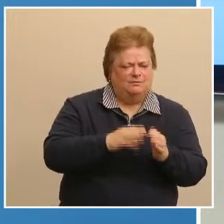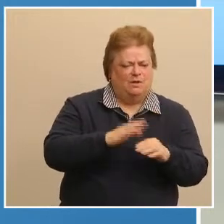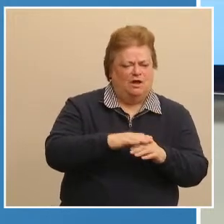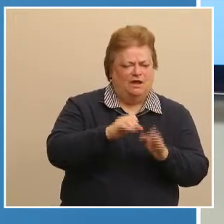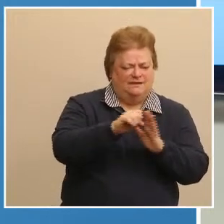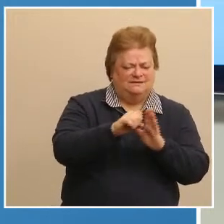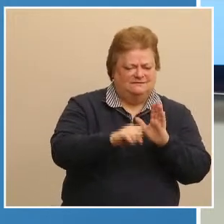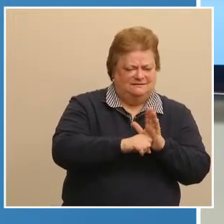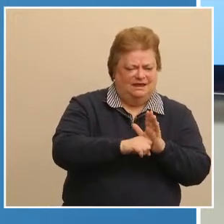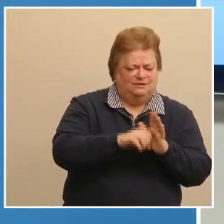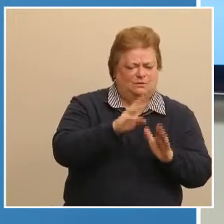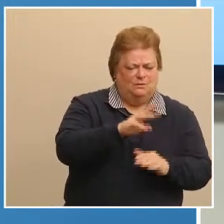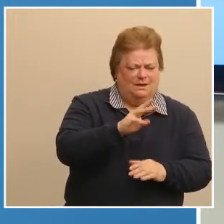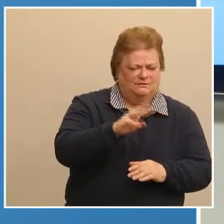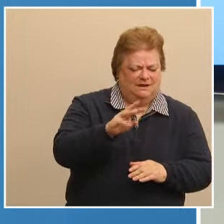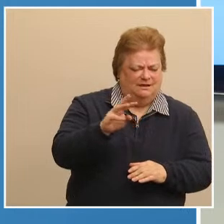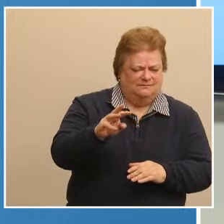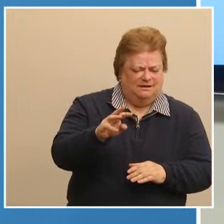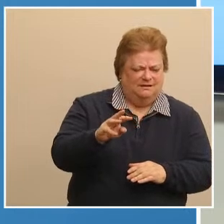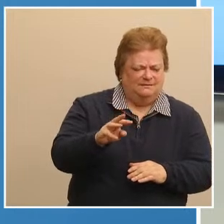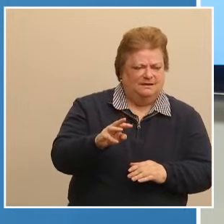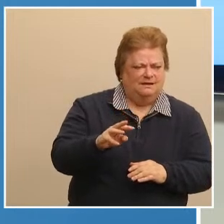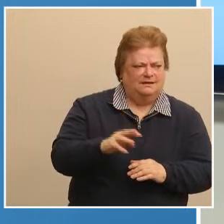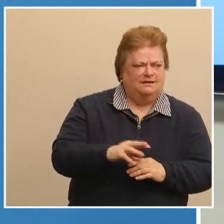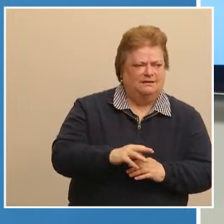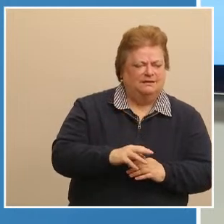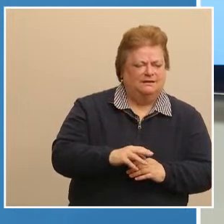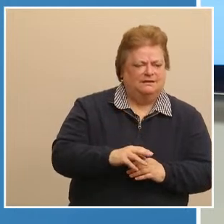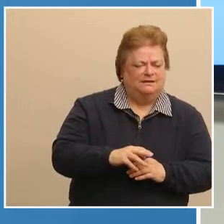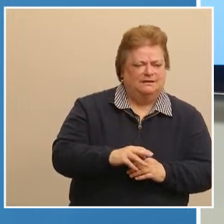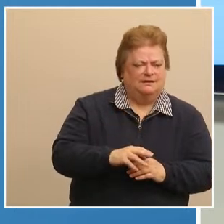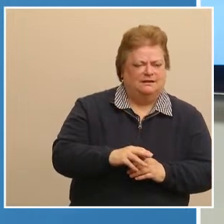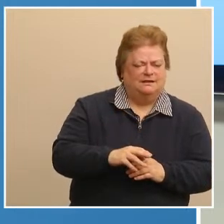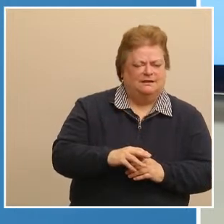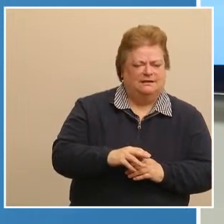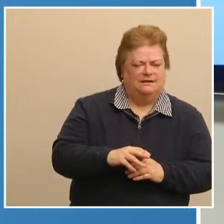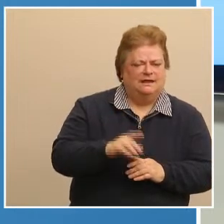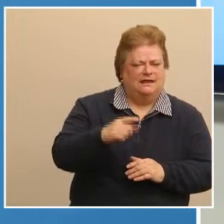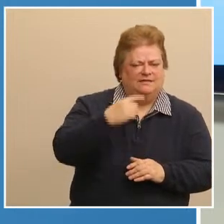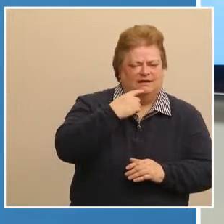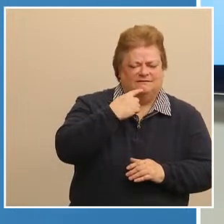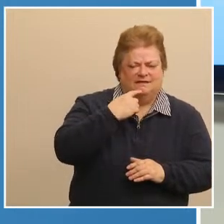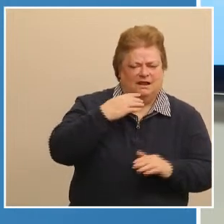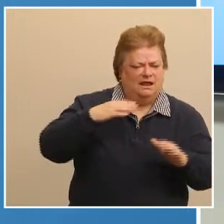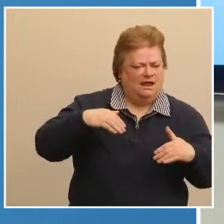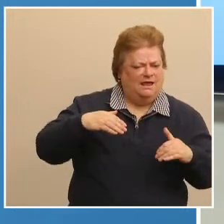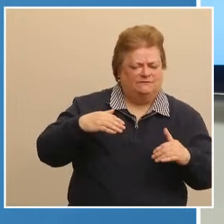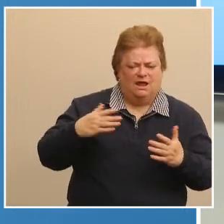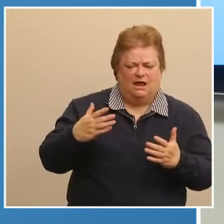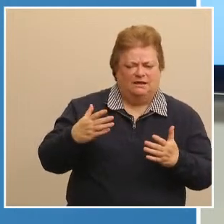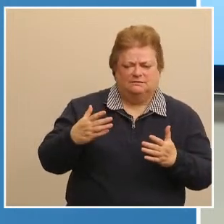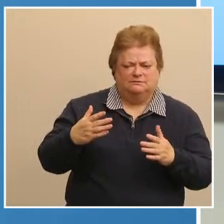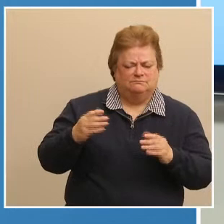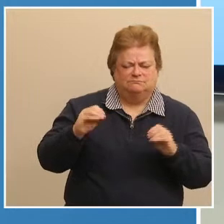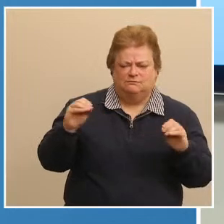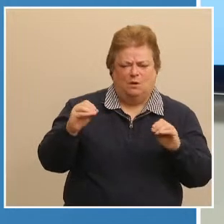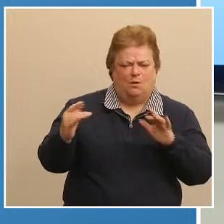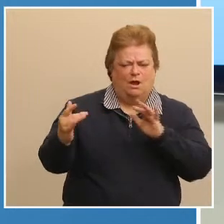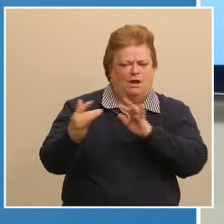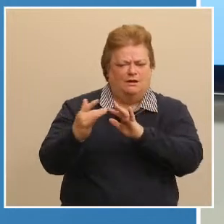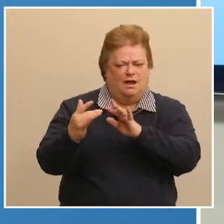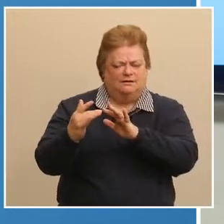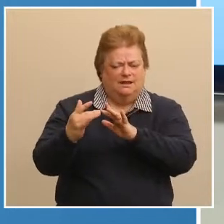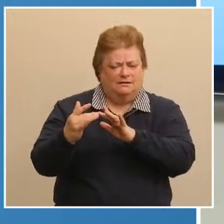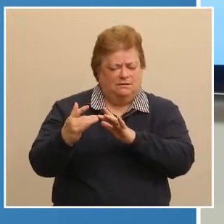website, vaccinate.ne.gov or whatever the website is, but they said they had not yet been contacted by the health department. Are